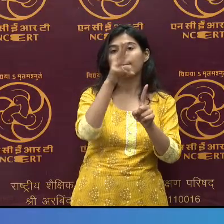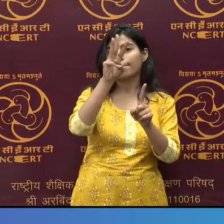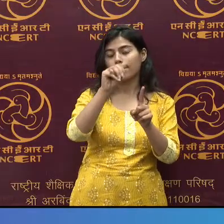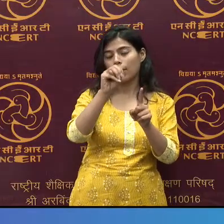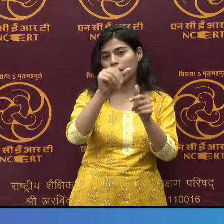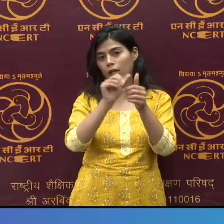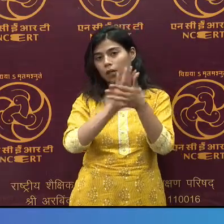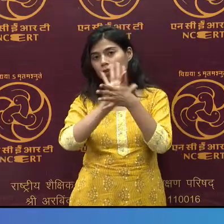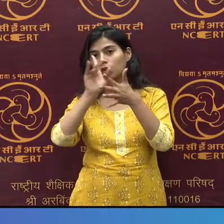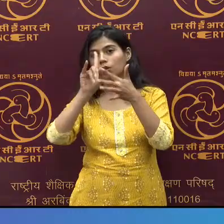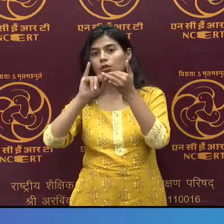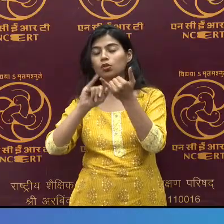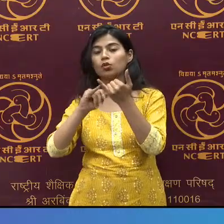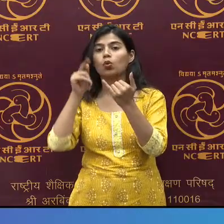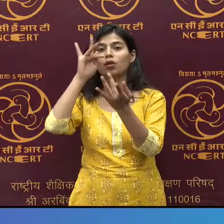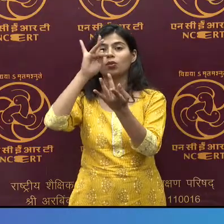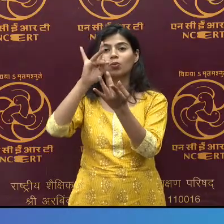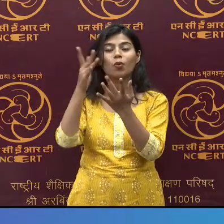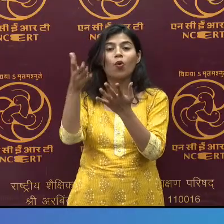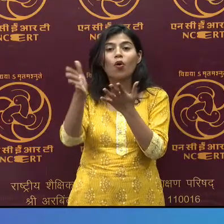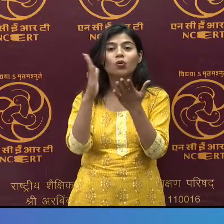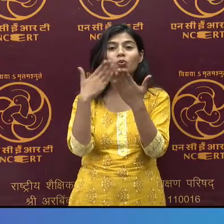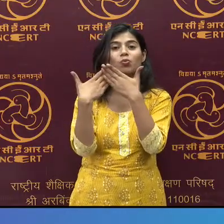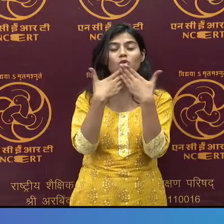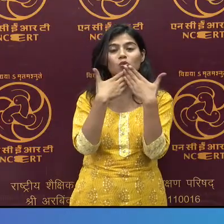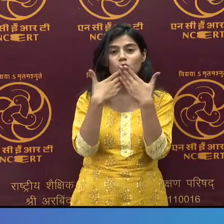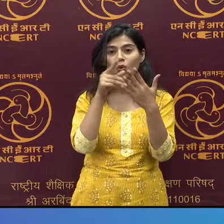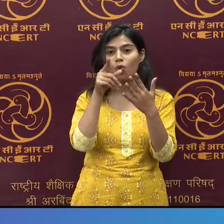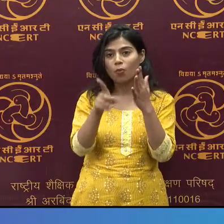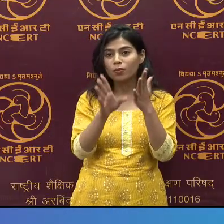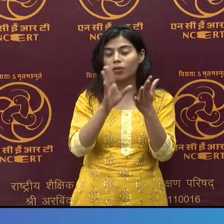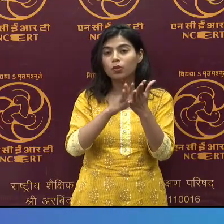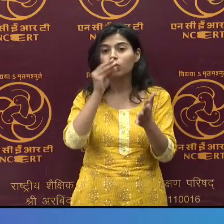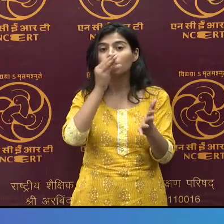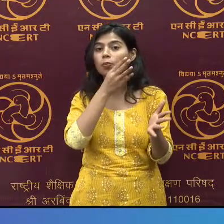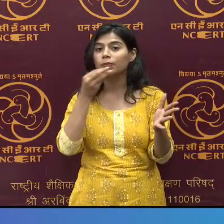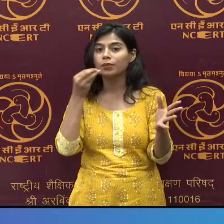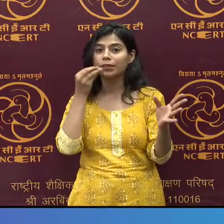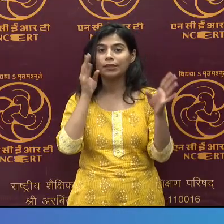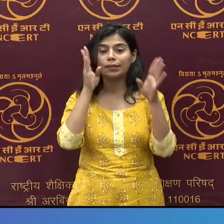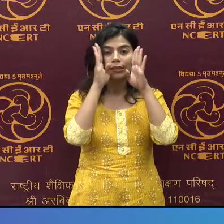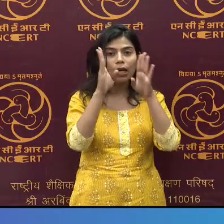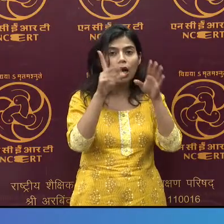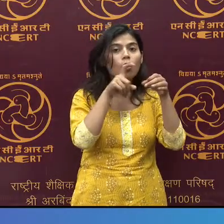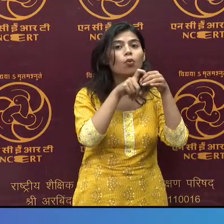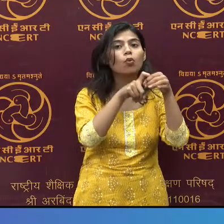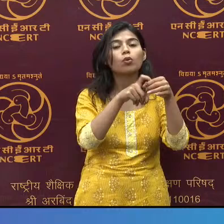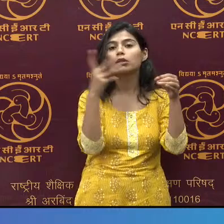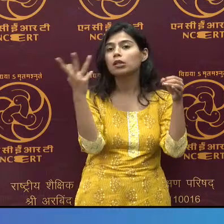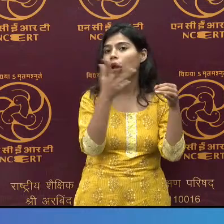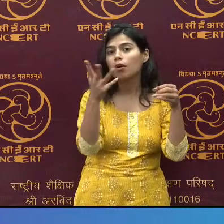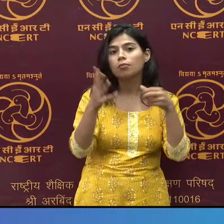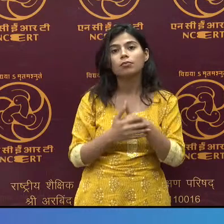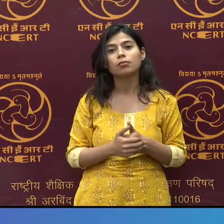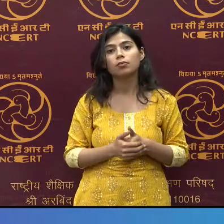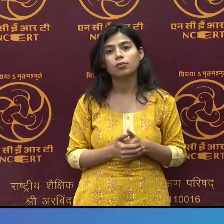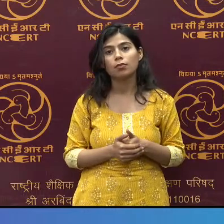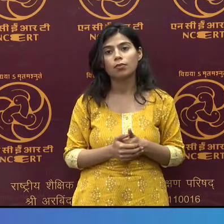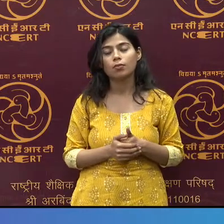Indira Public School. So, if you pay attention to the question, what is